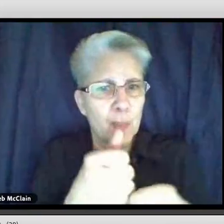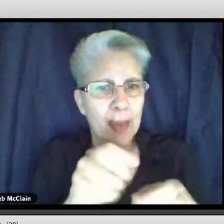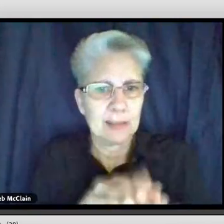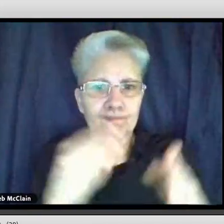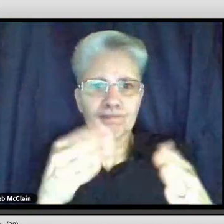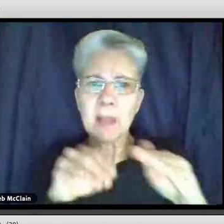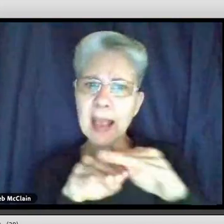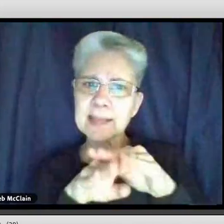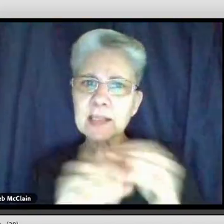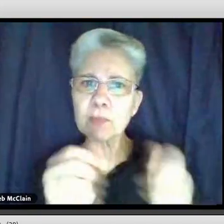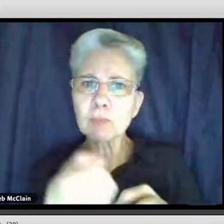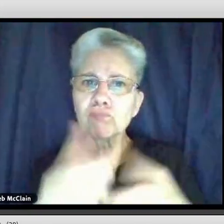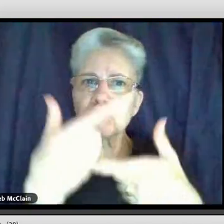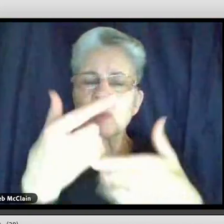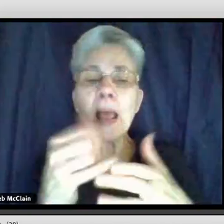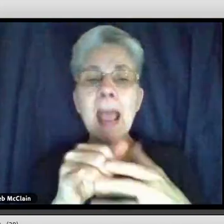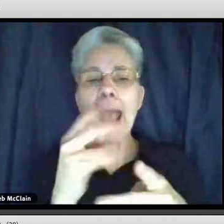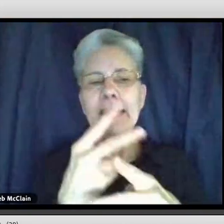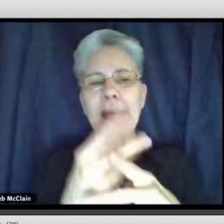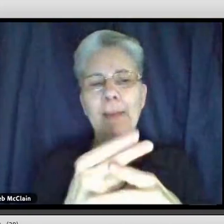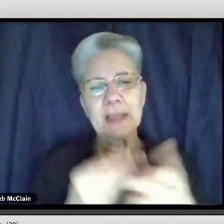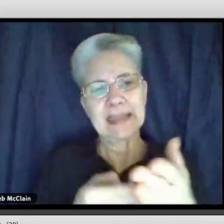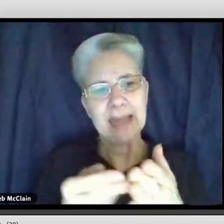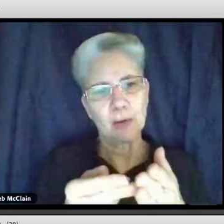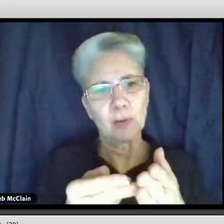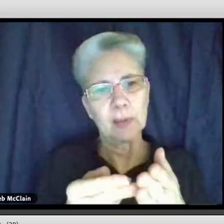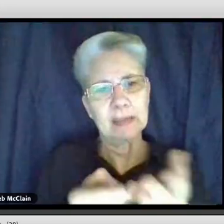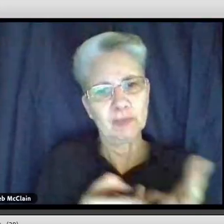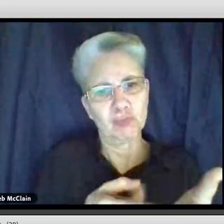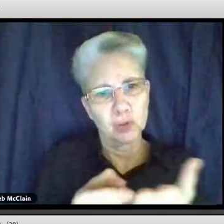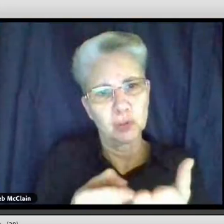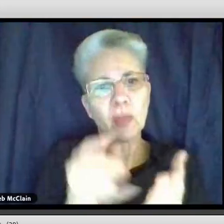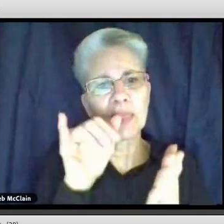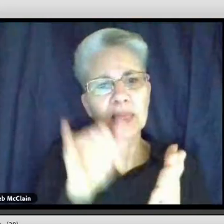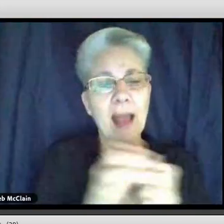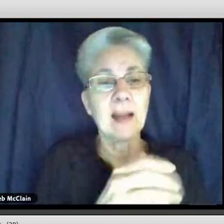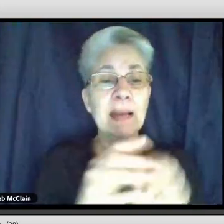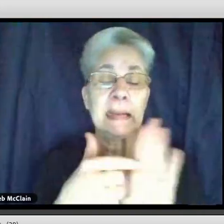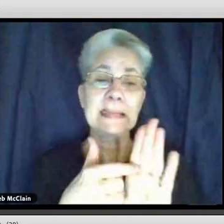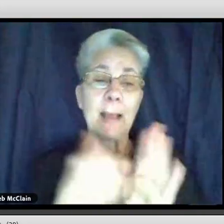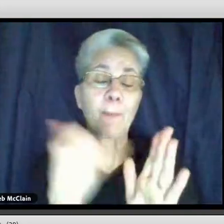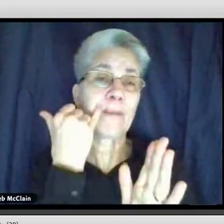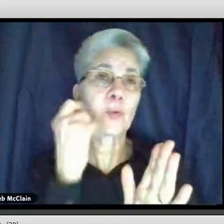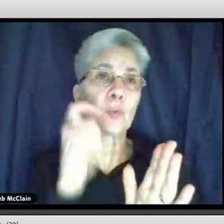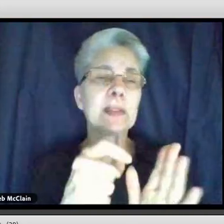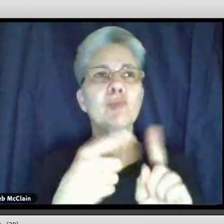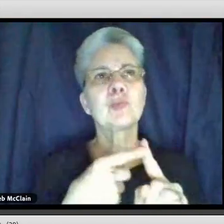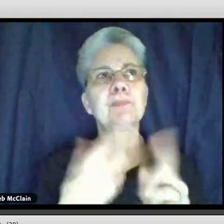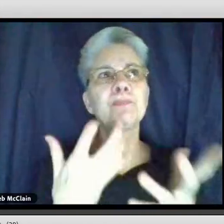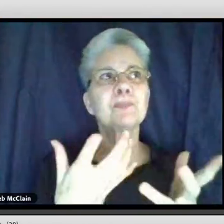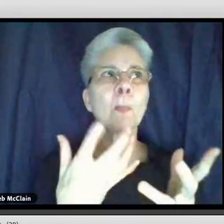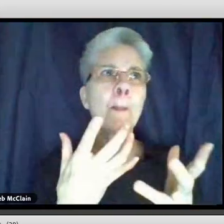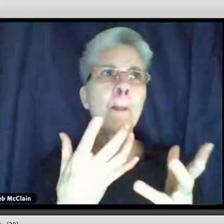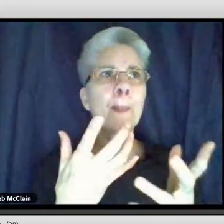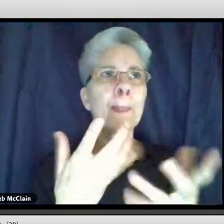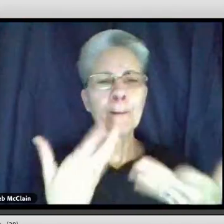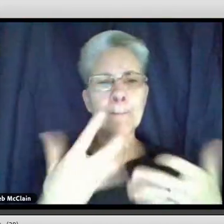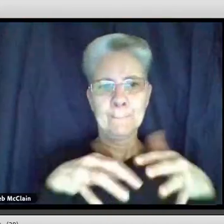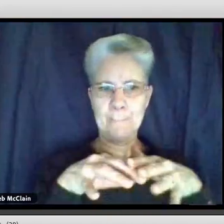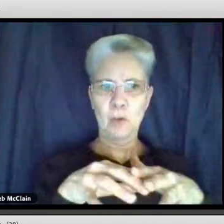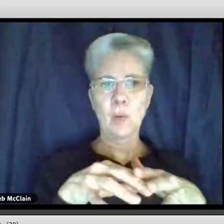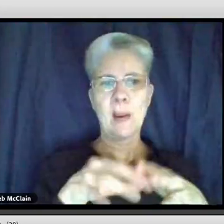that helps maintain its integrity and authenticity. So an example of this is if you need to migrate